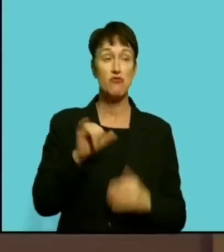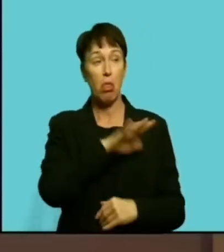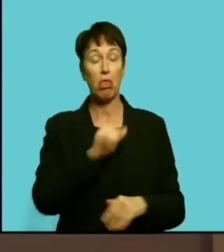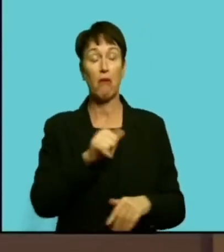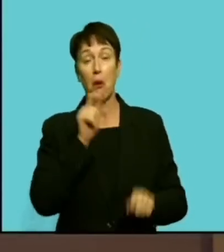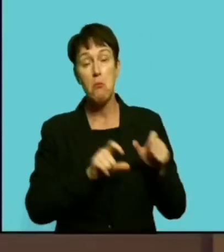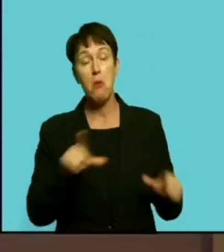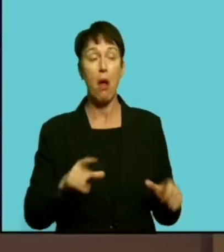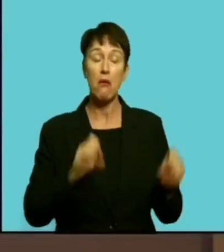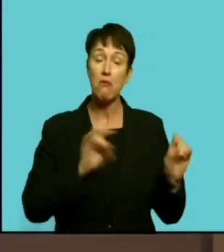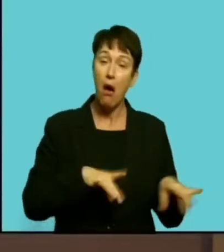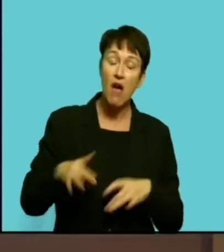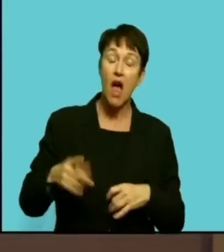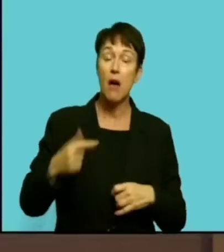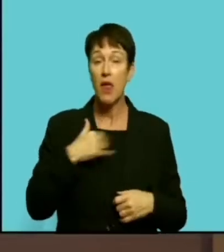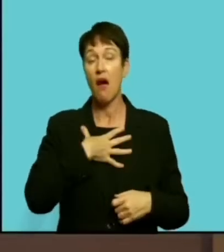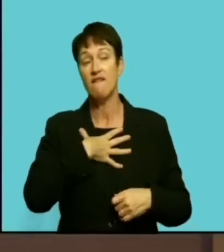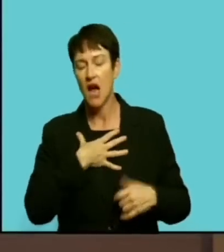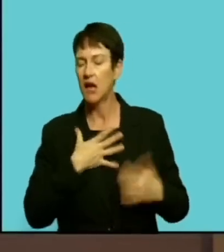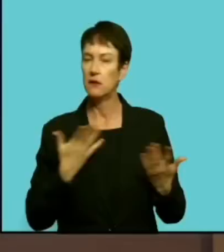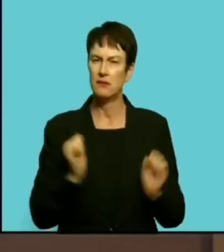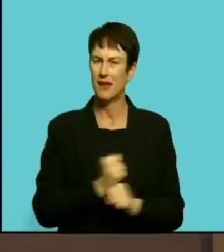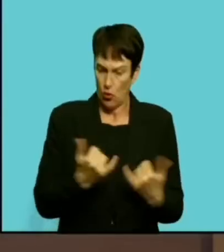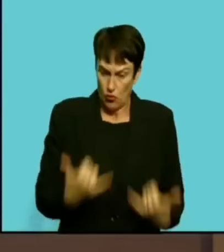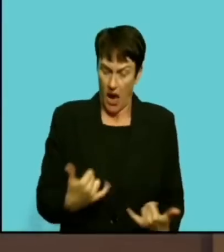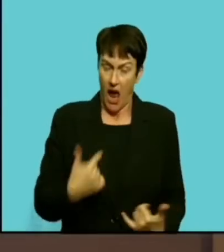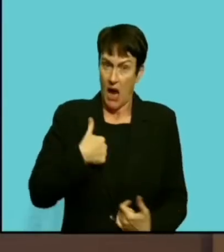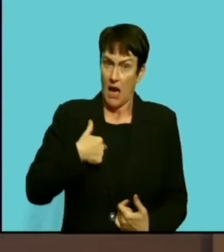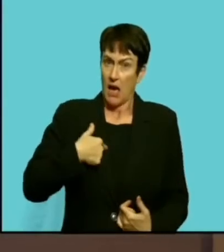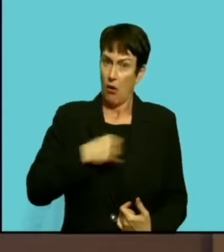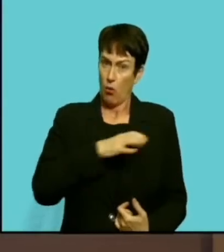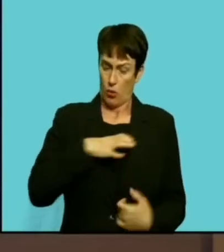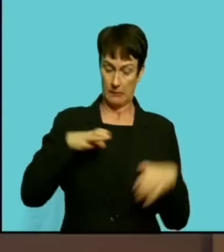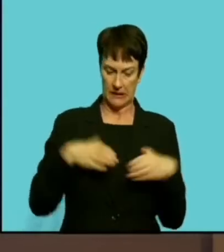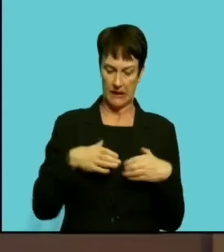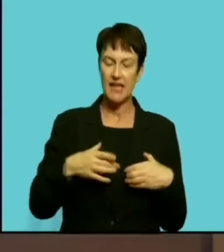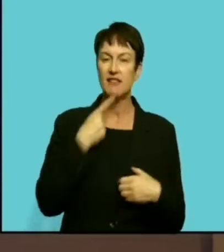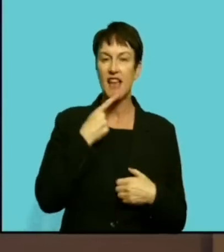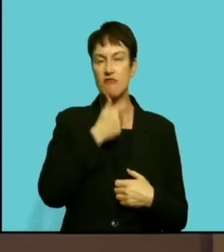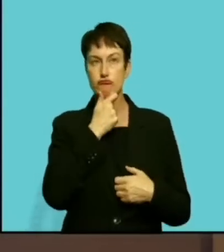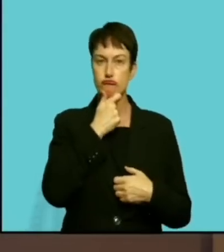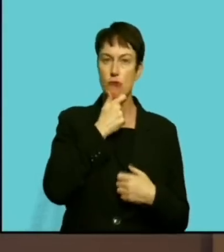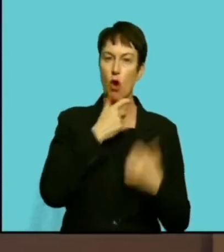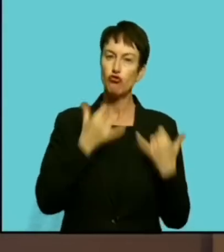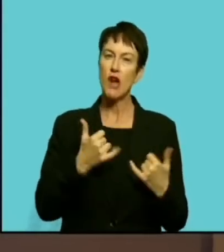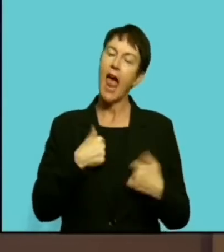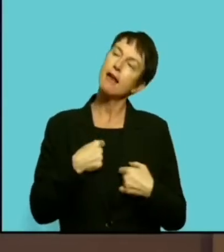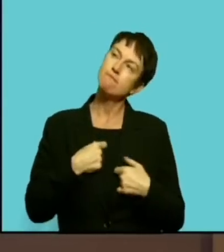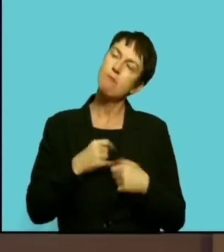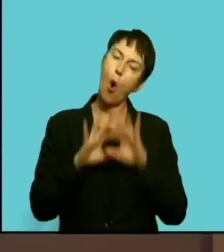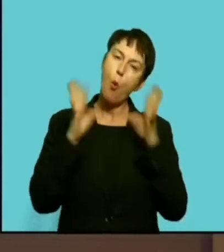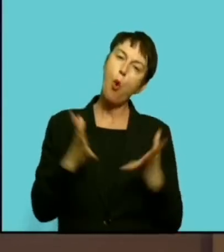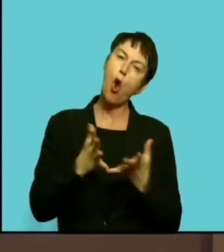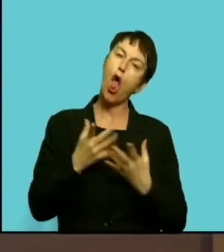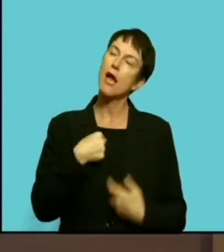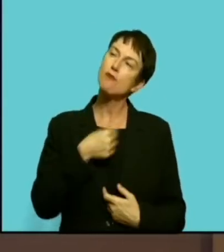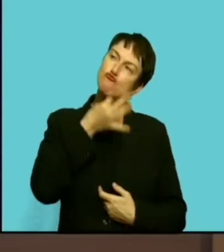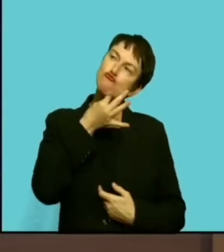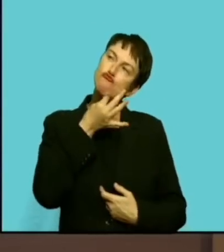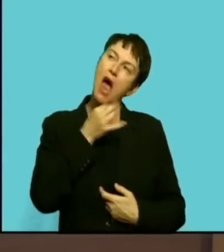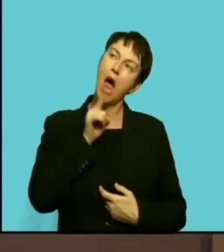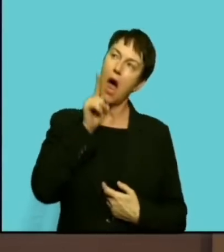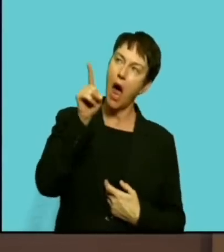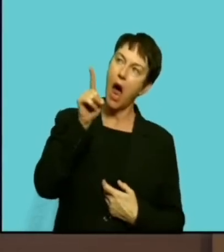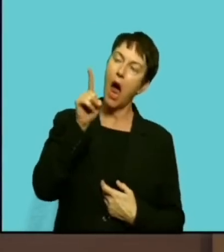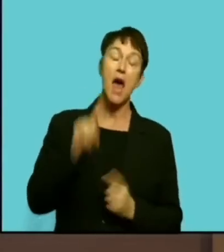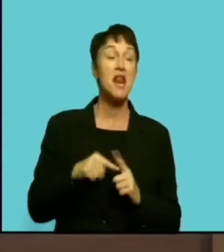you can't say, as the MPC, today we are considering global factors. At the next MPC, we will consider